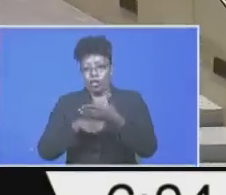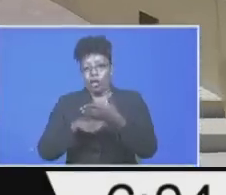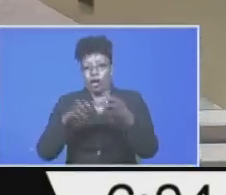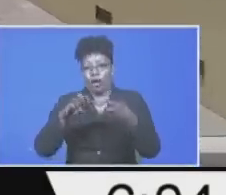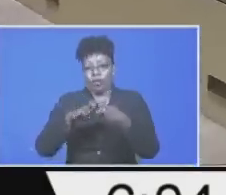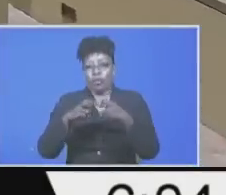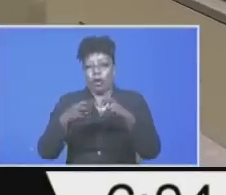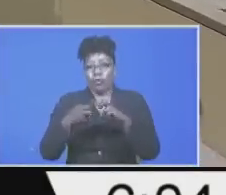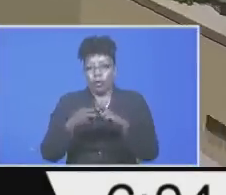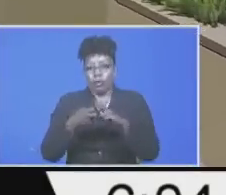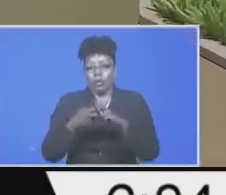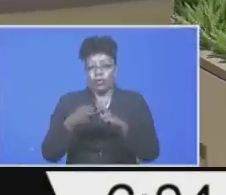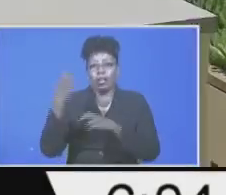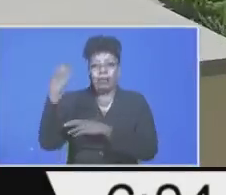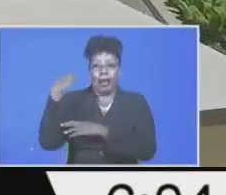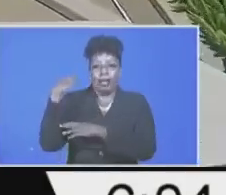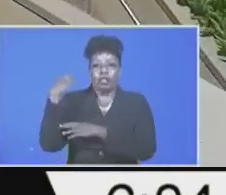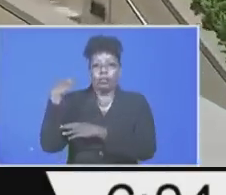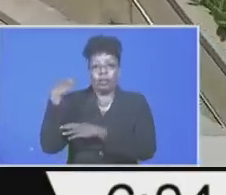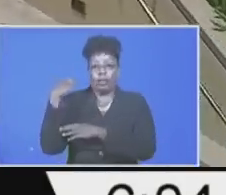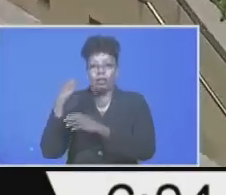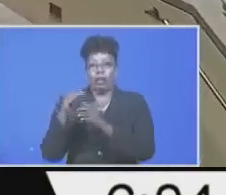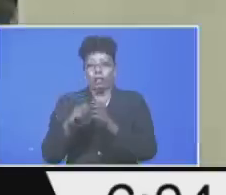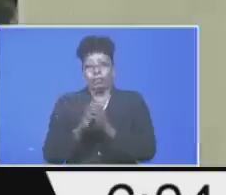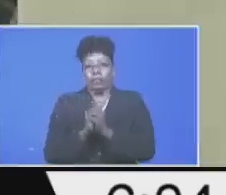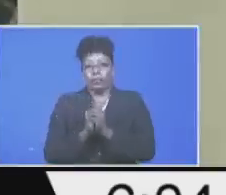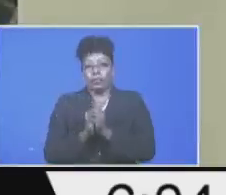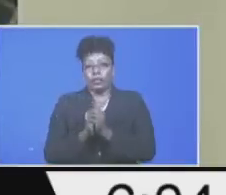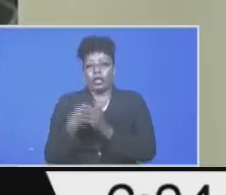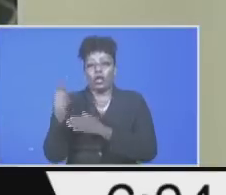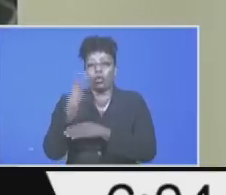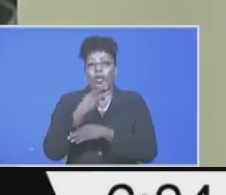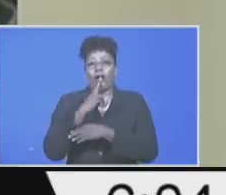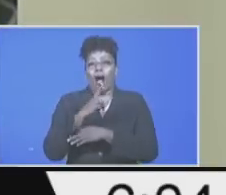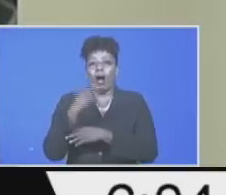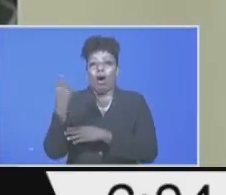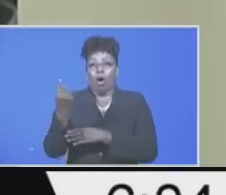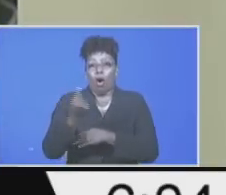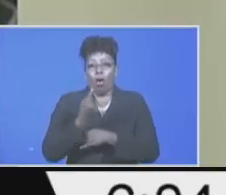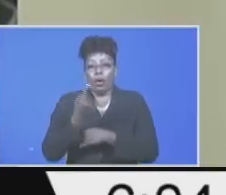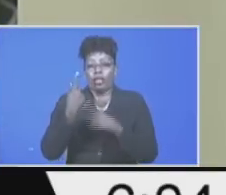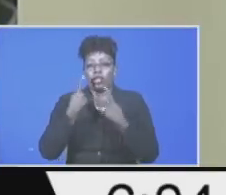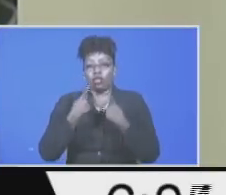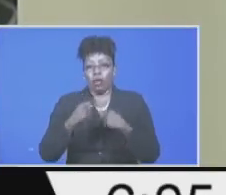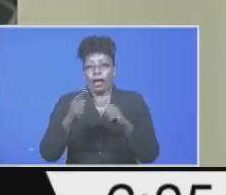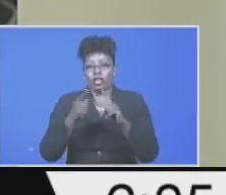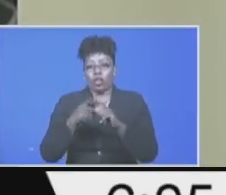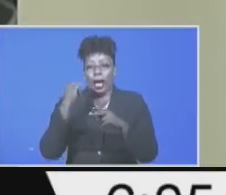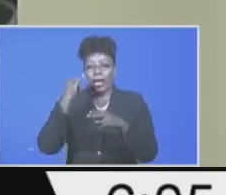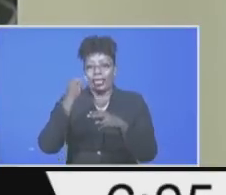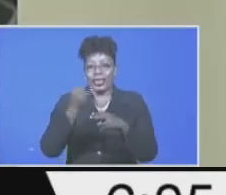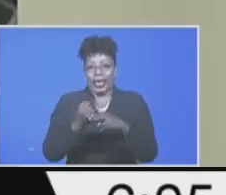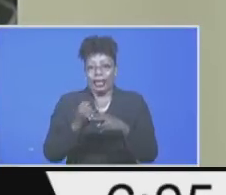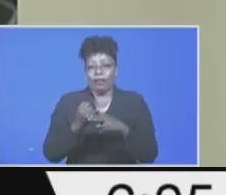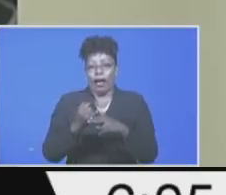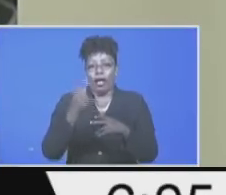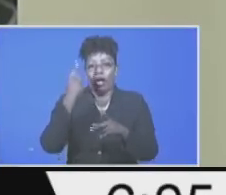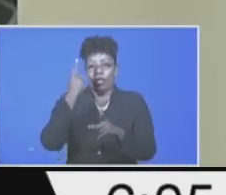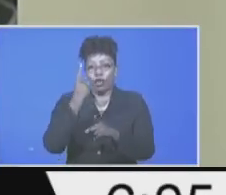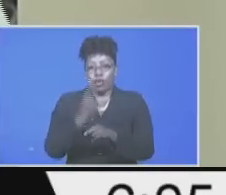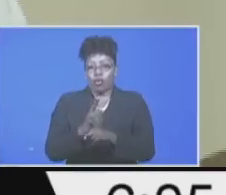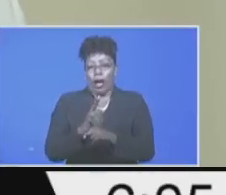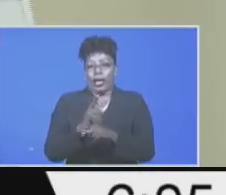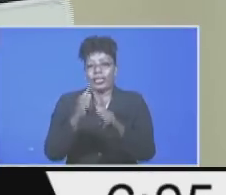hospital's upper management. We are always trying to identify the right team for